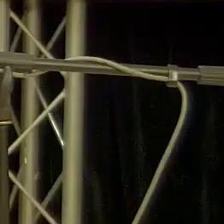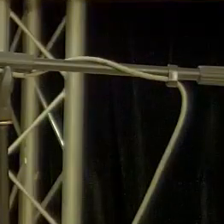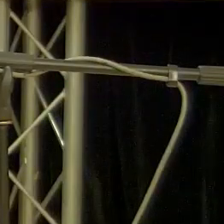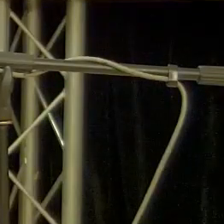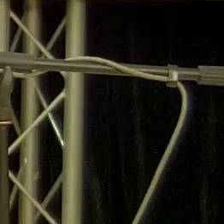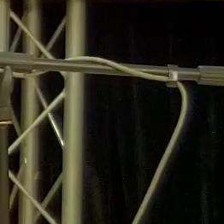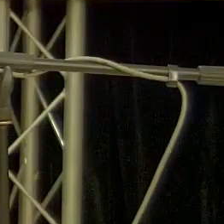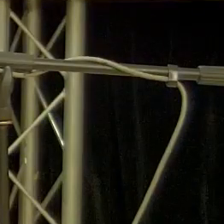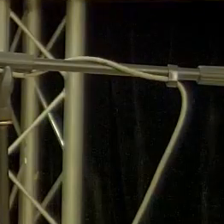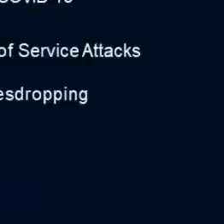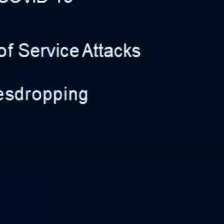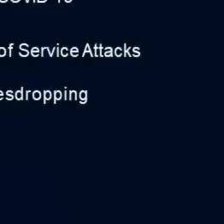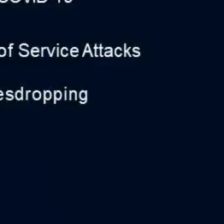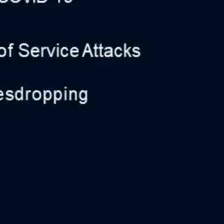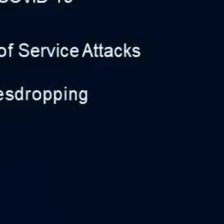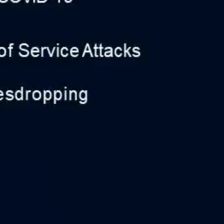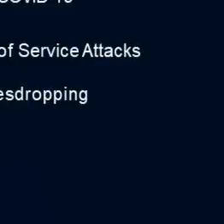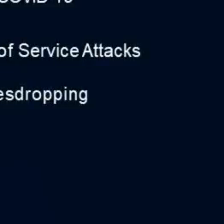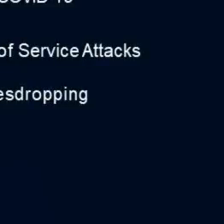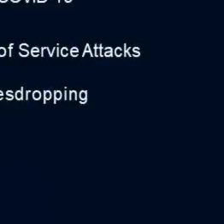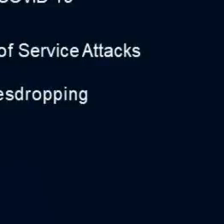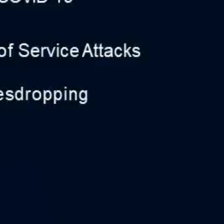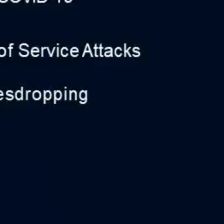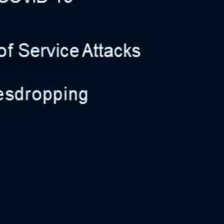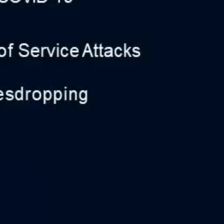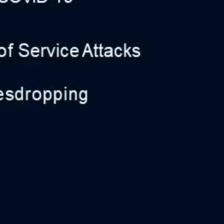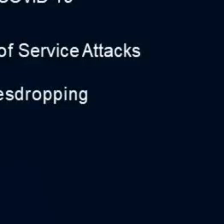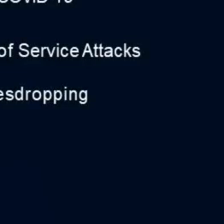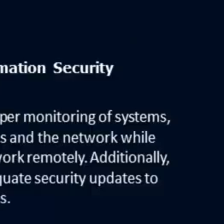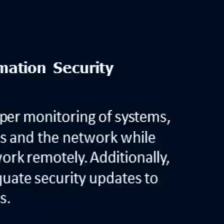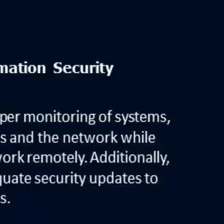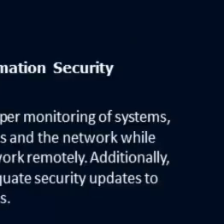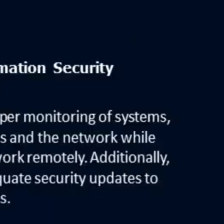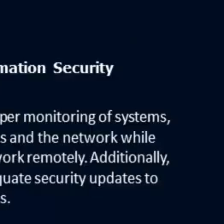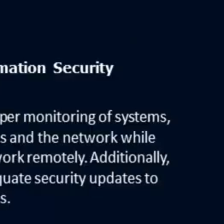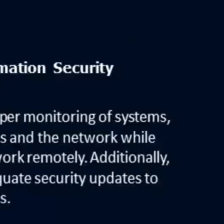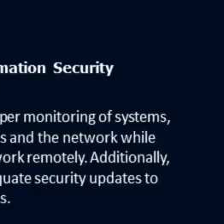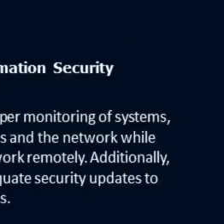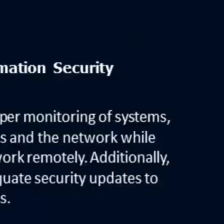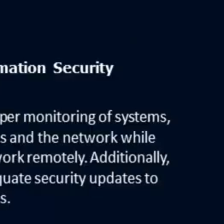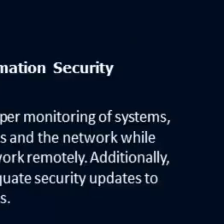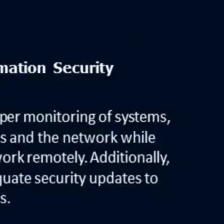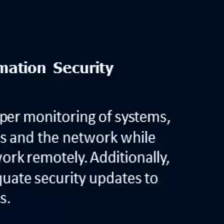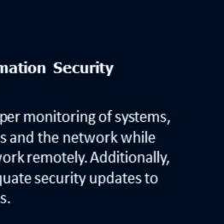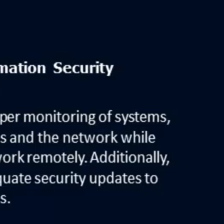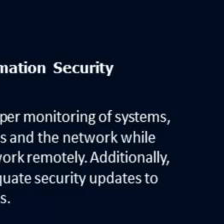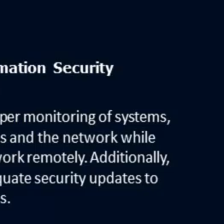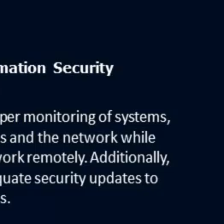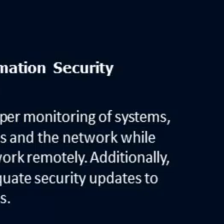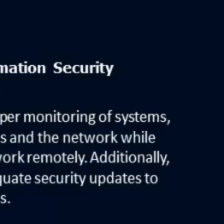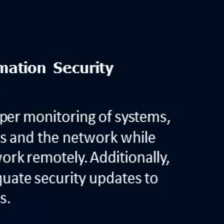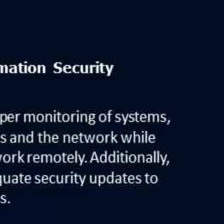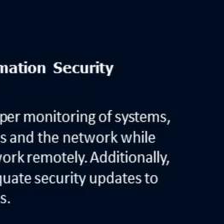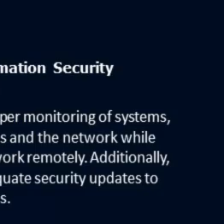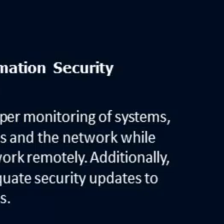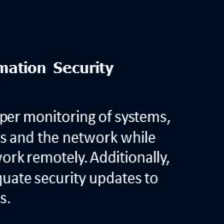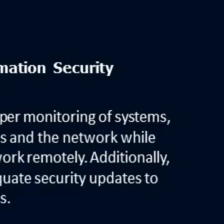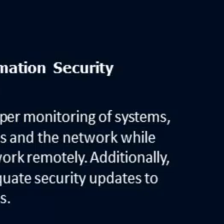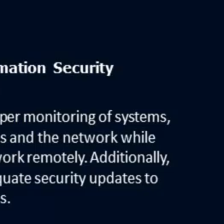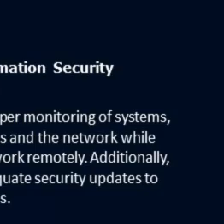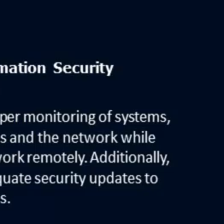it comes to security and data protection, secure data and communications of